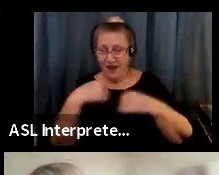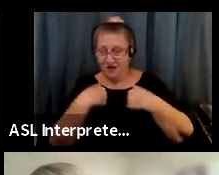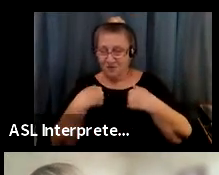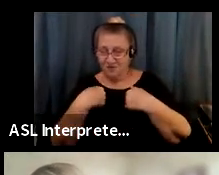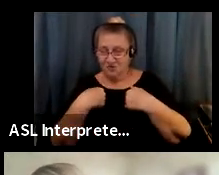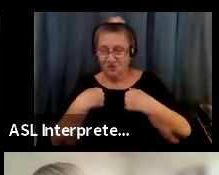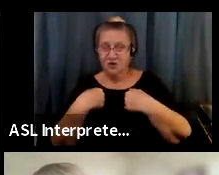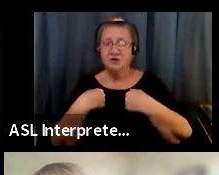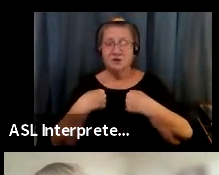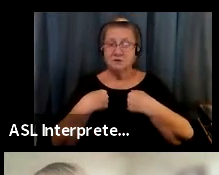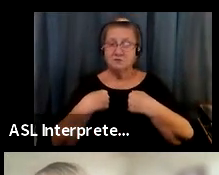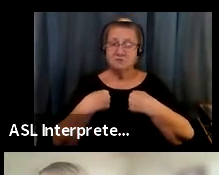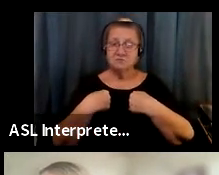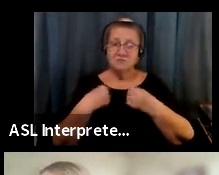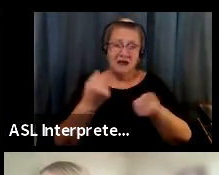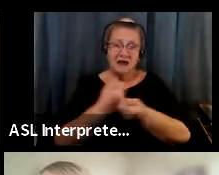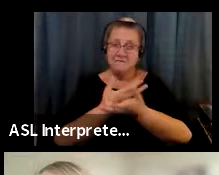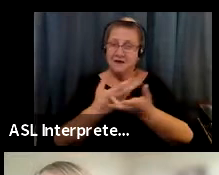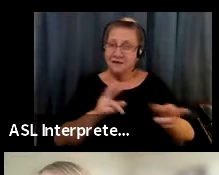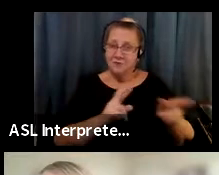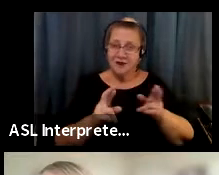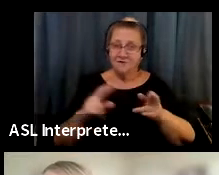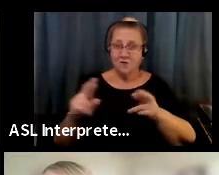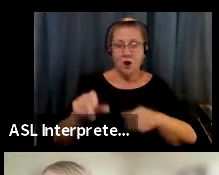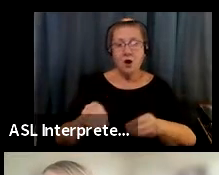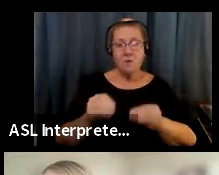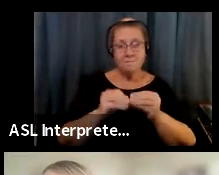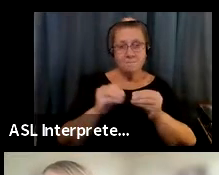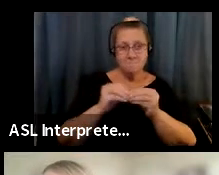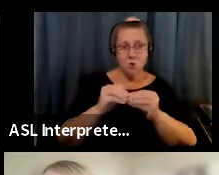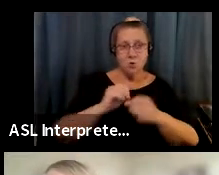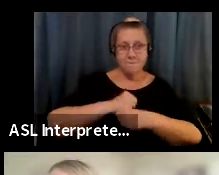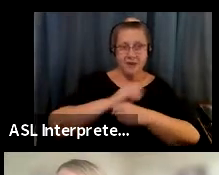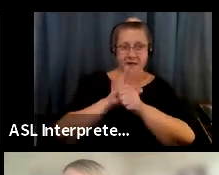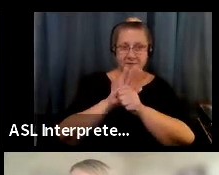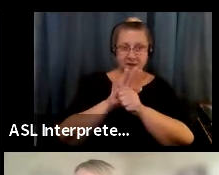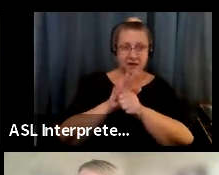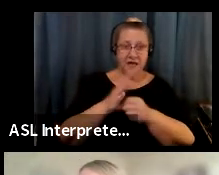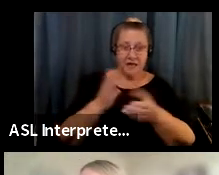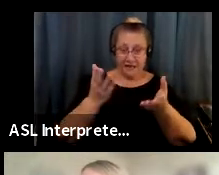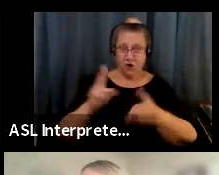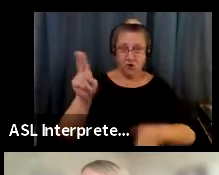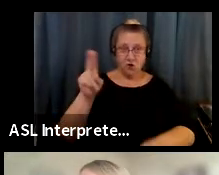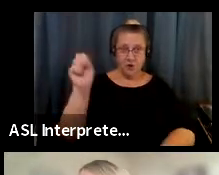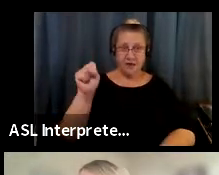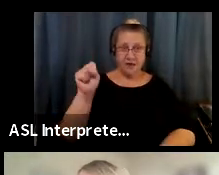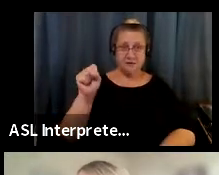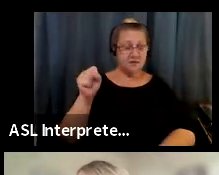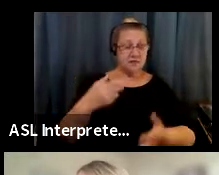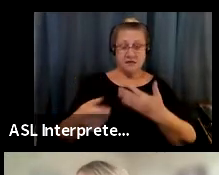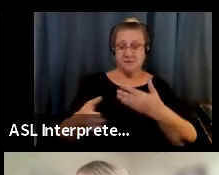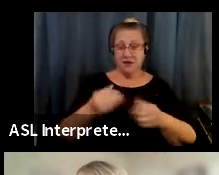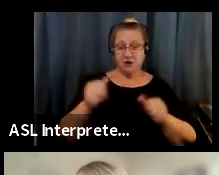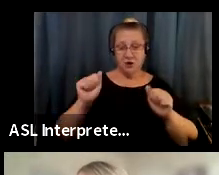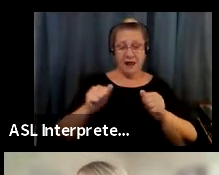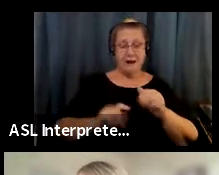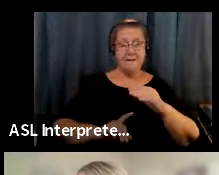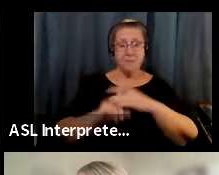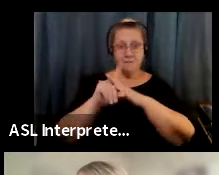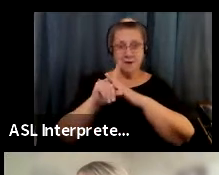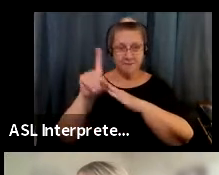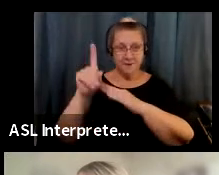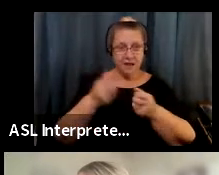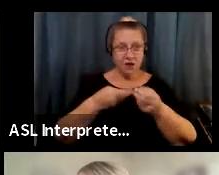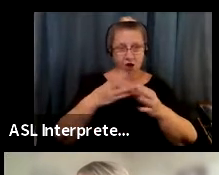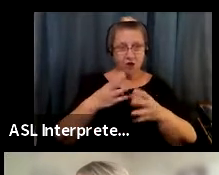And we should keep that in mind. Even here in the United States, one could pop up any moment. And so everything that we set up to help deal with